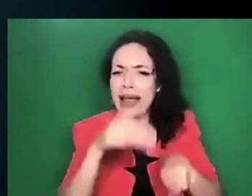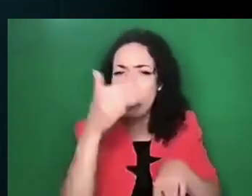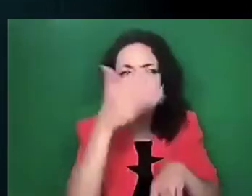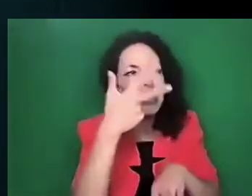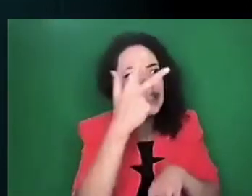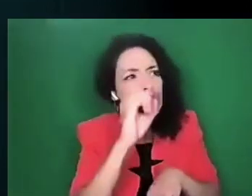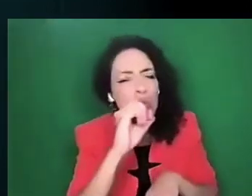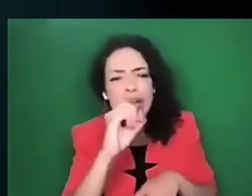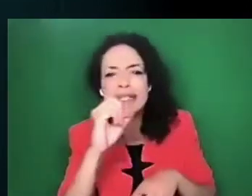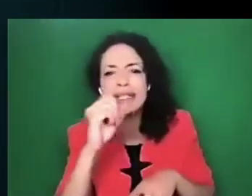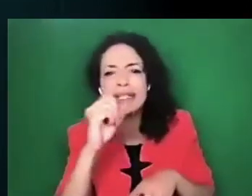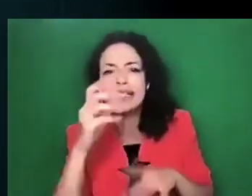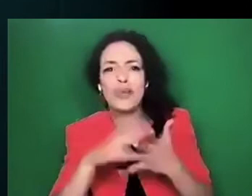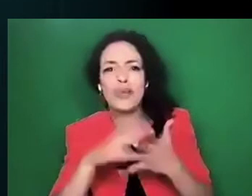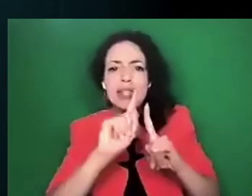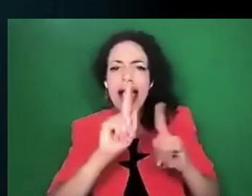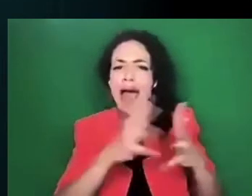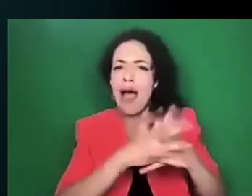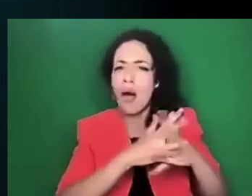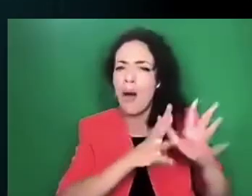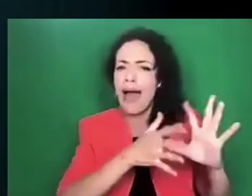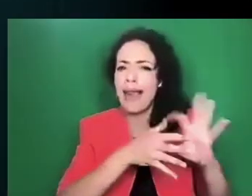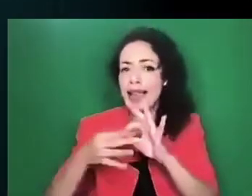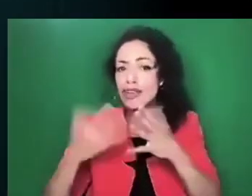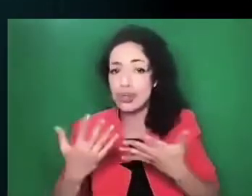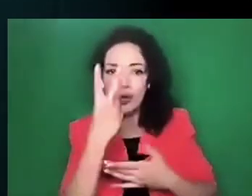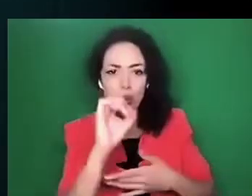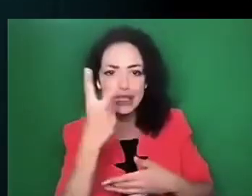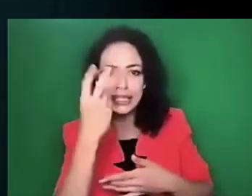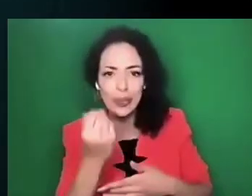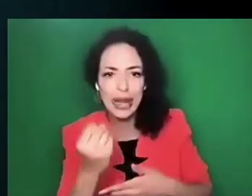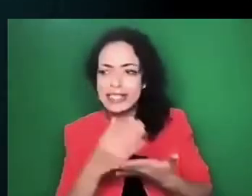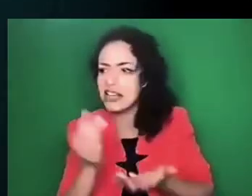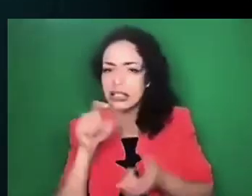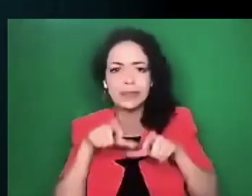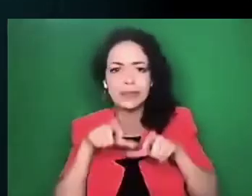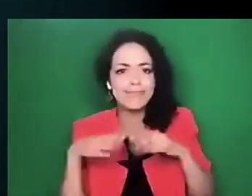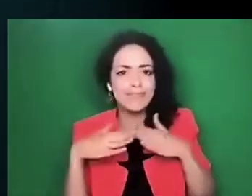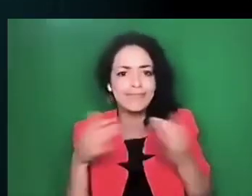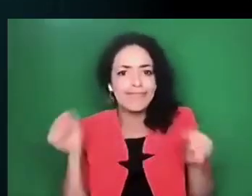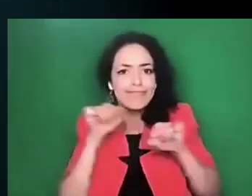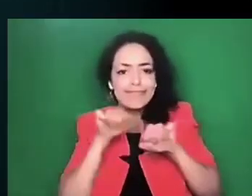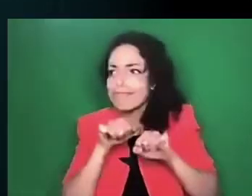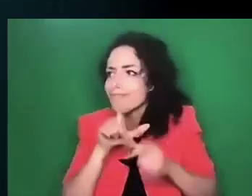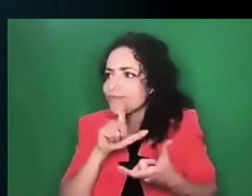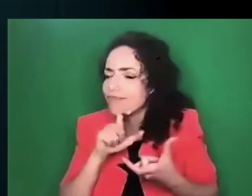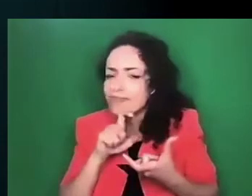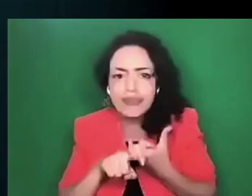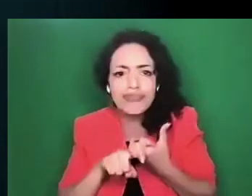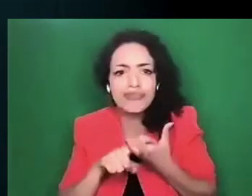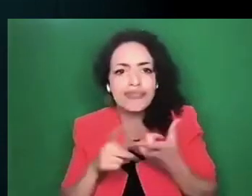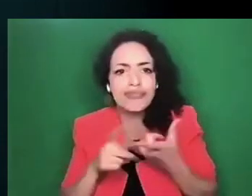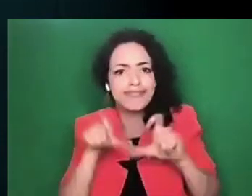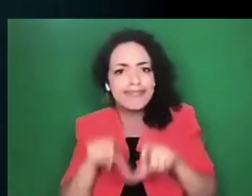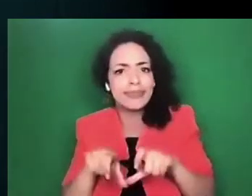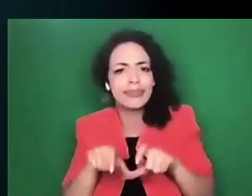lockdowns. We were interested to think beyond stardom and celebrity power, which made us wonder what gave this club